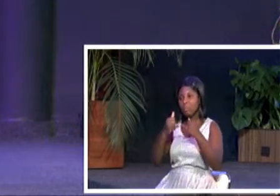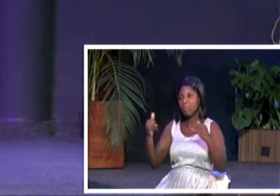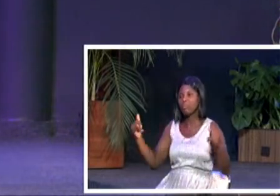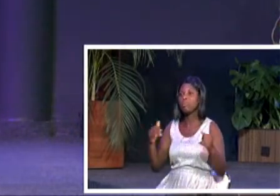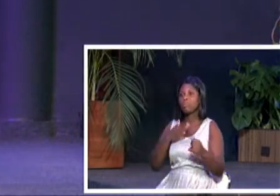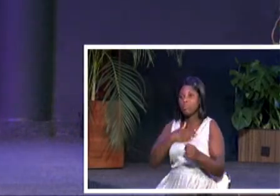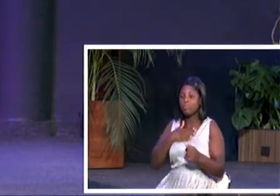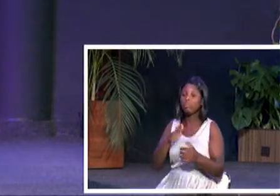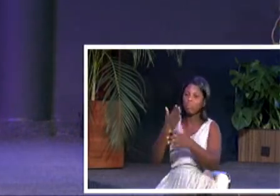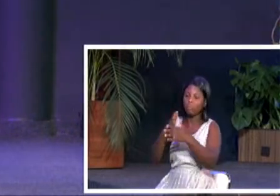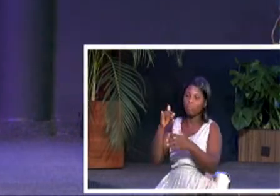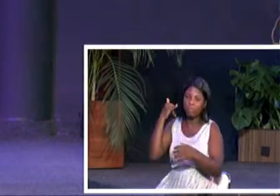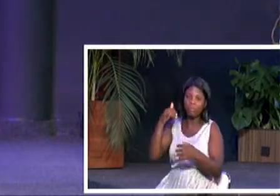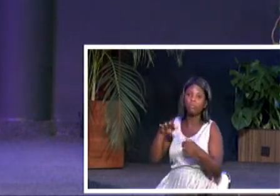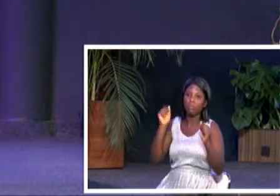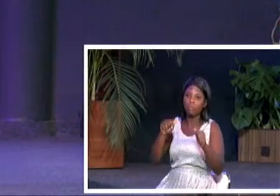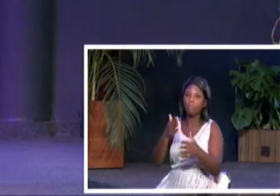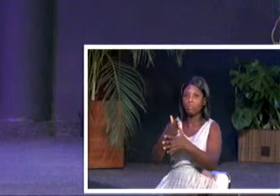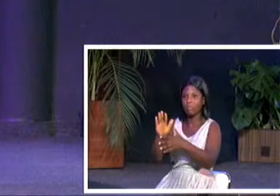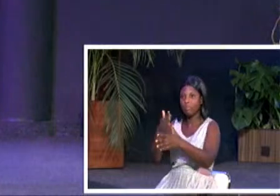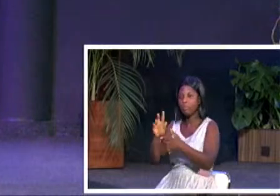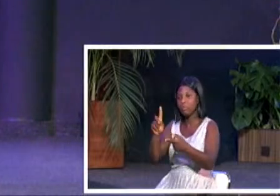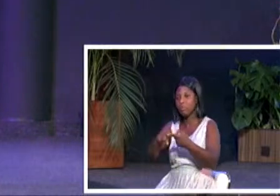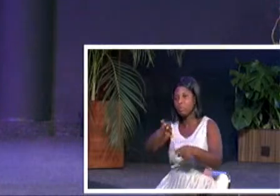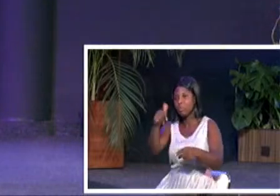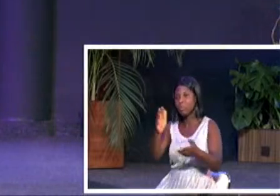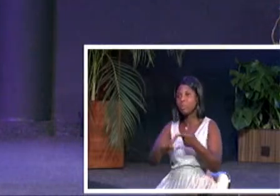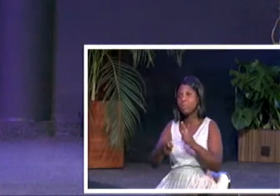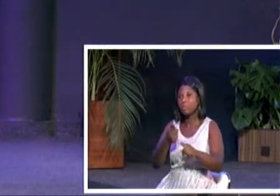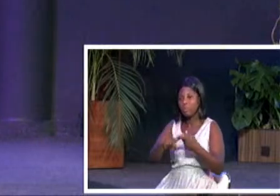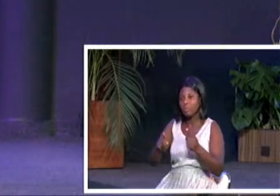Or simply send us a WhatsApp on